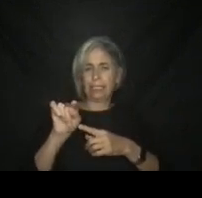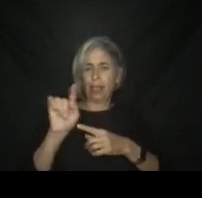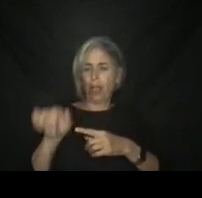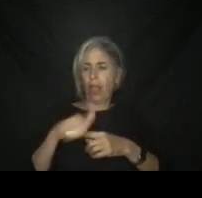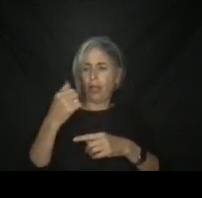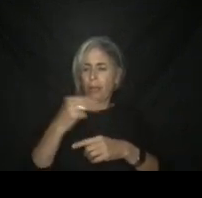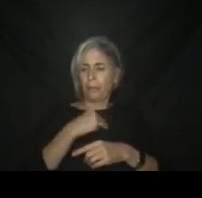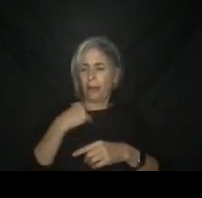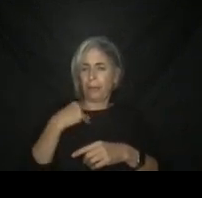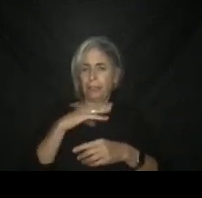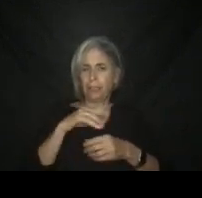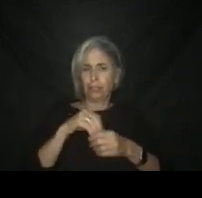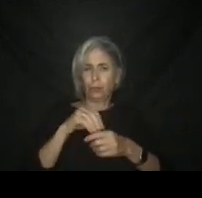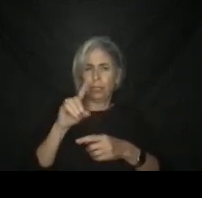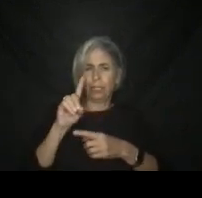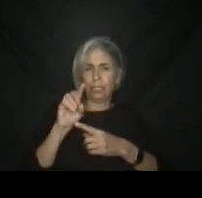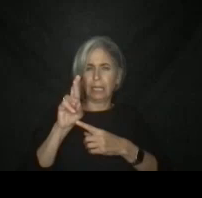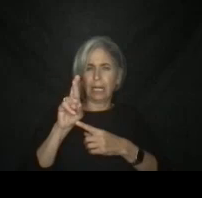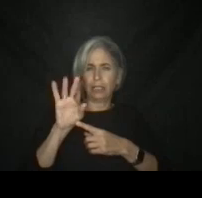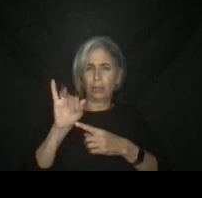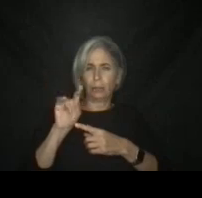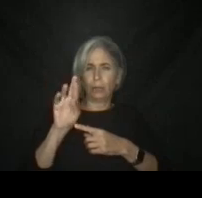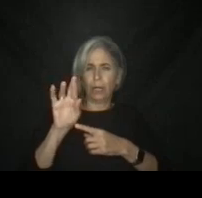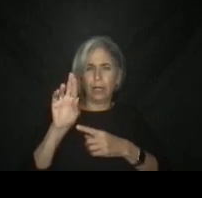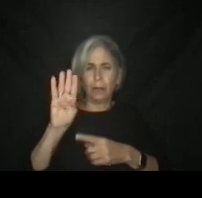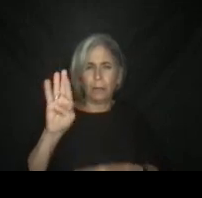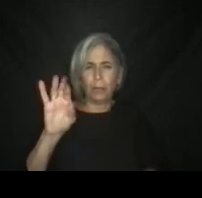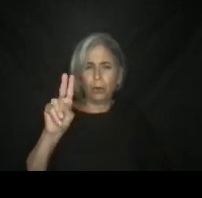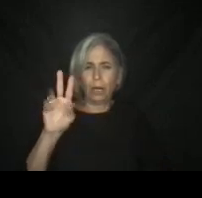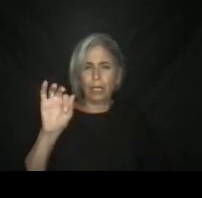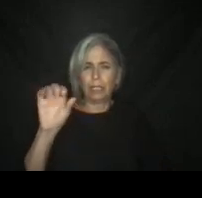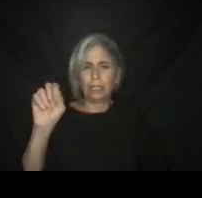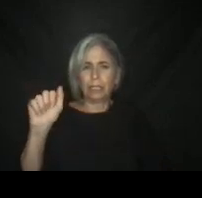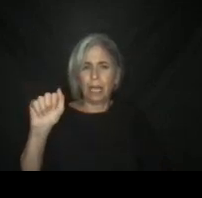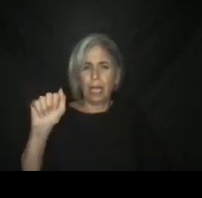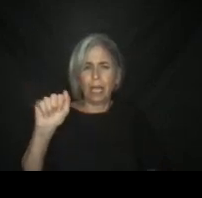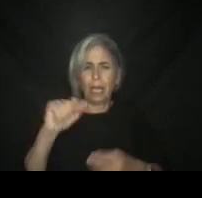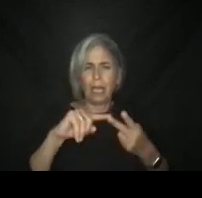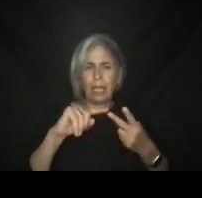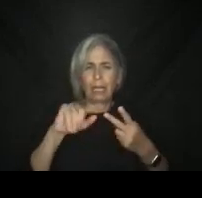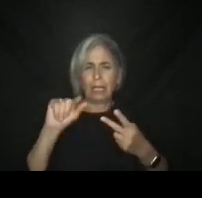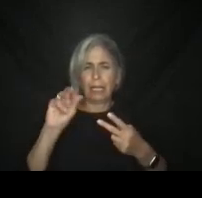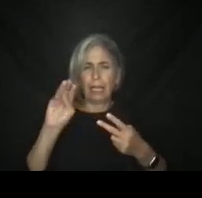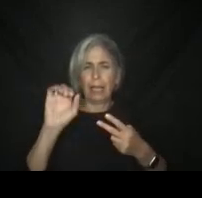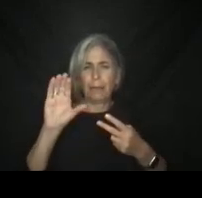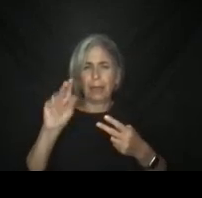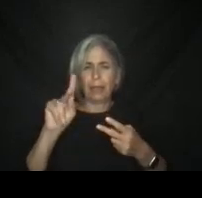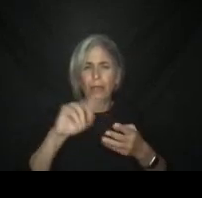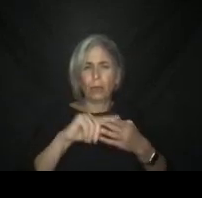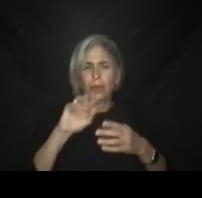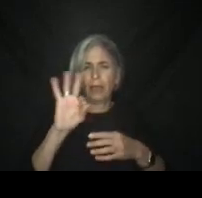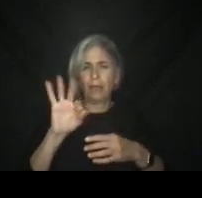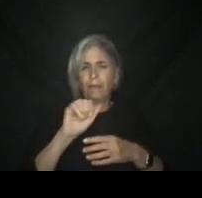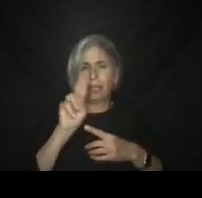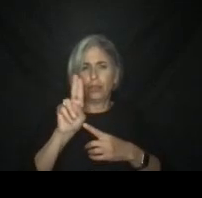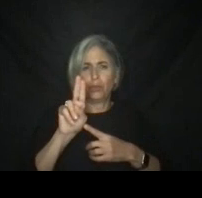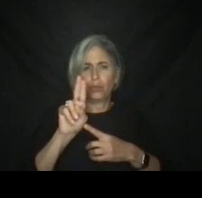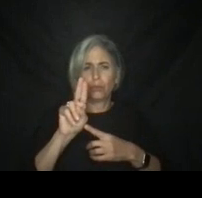our team include Dr. Barasa and Michael Stam of the Department of Urban and Regional Planning, also with Florida Atlantic University. Next slide,